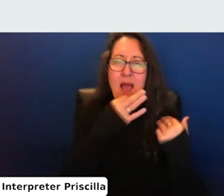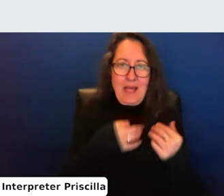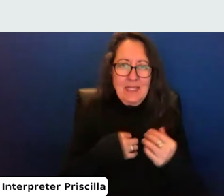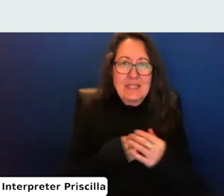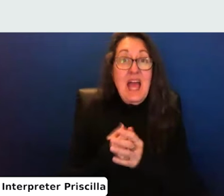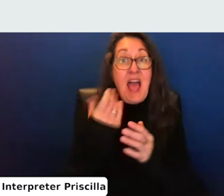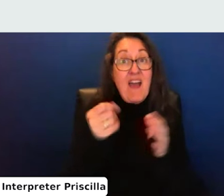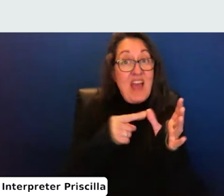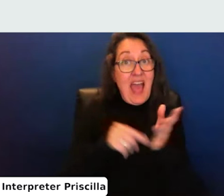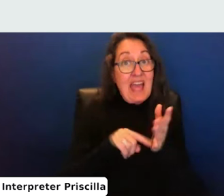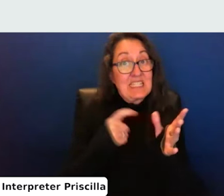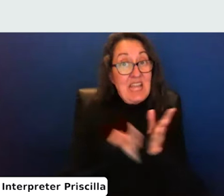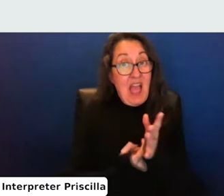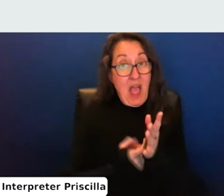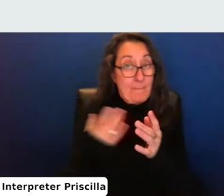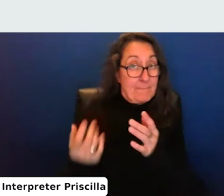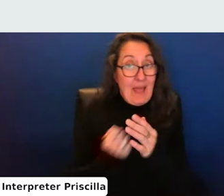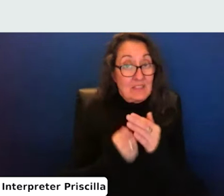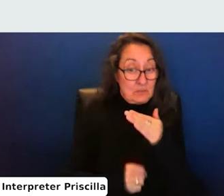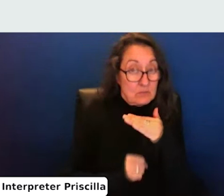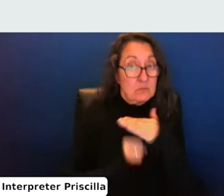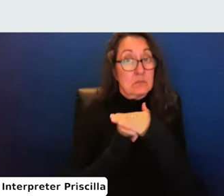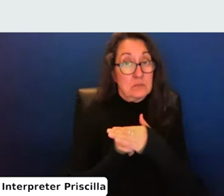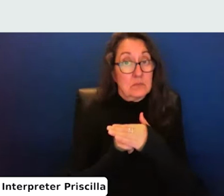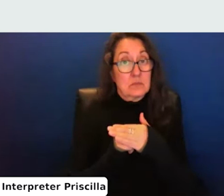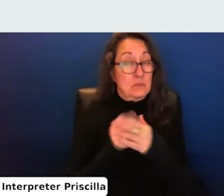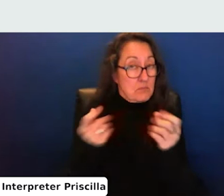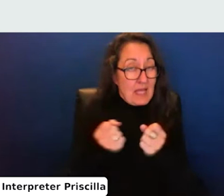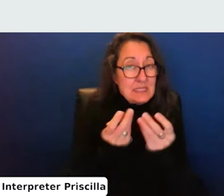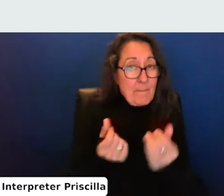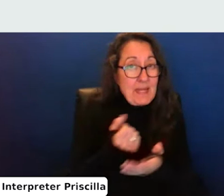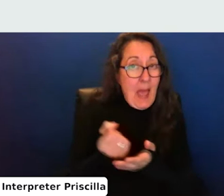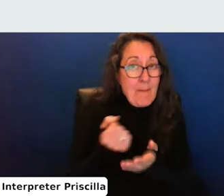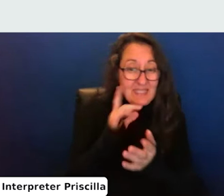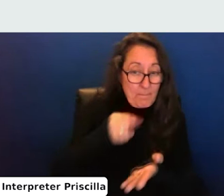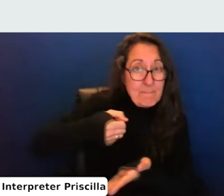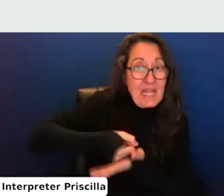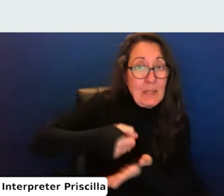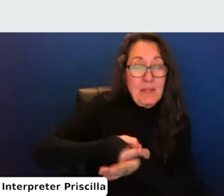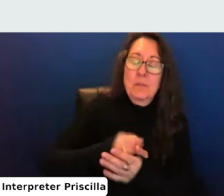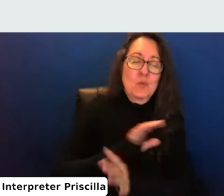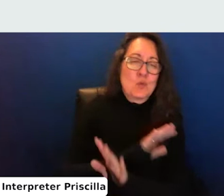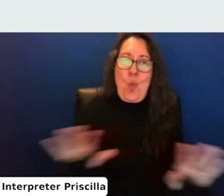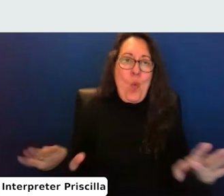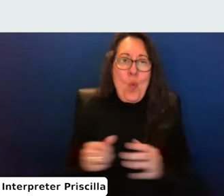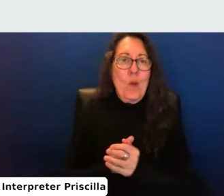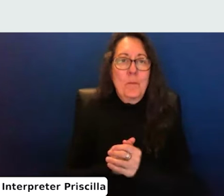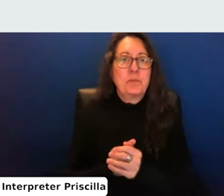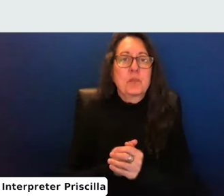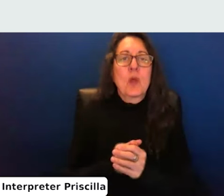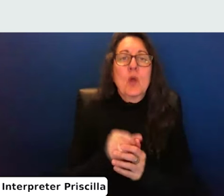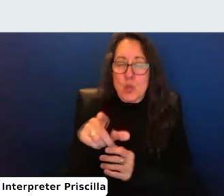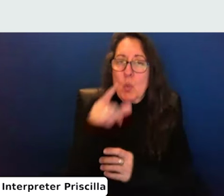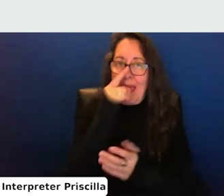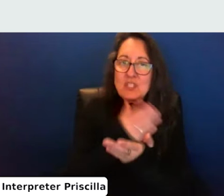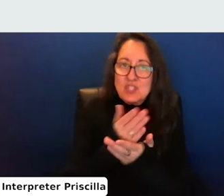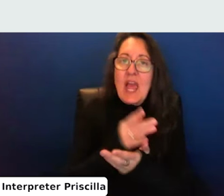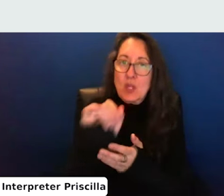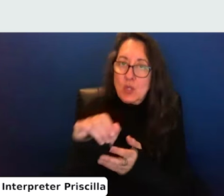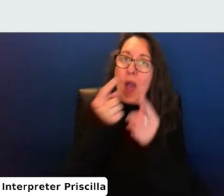program. While you are welcome to share your academic achievements, awards, and average scores in your long response